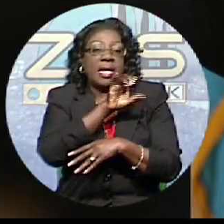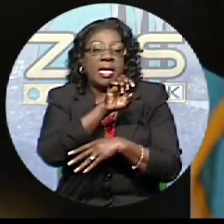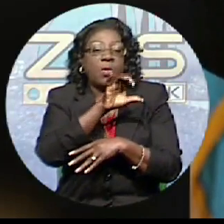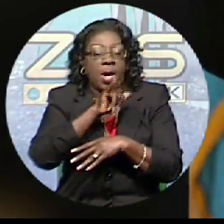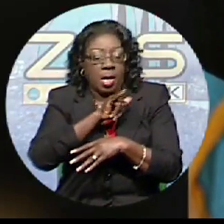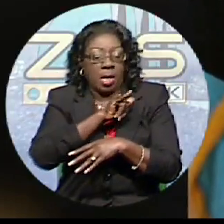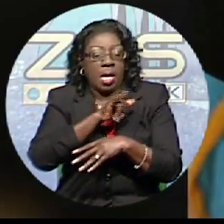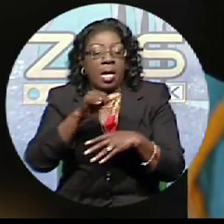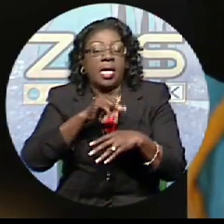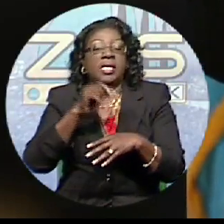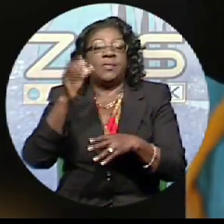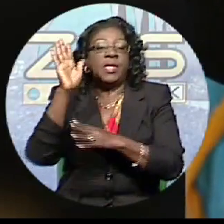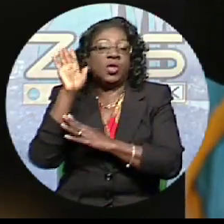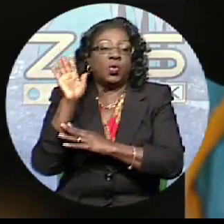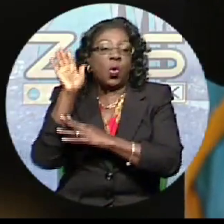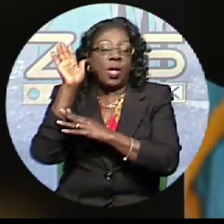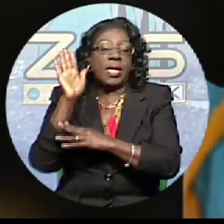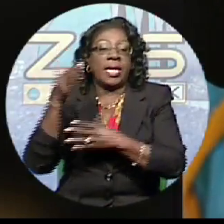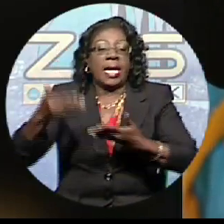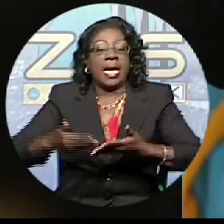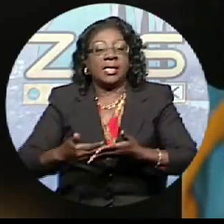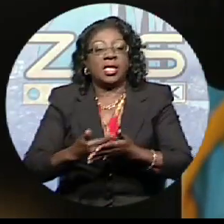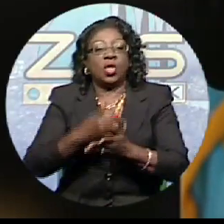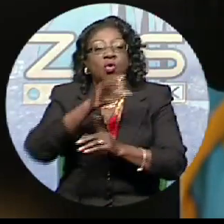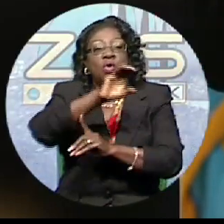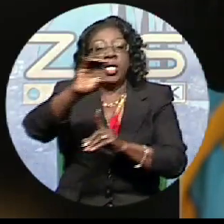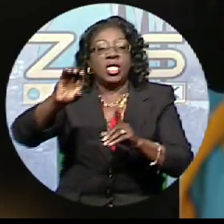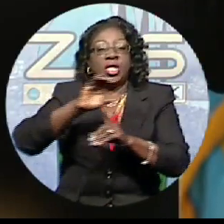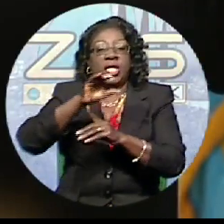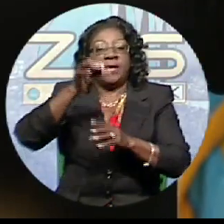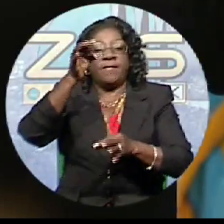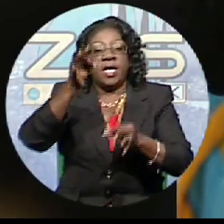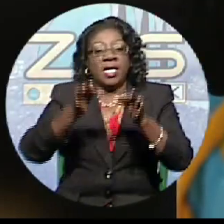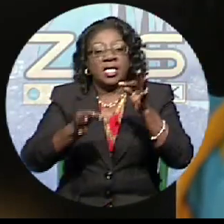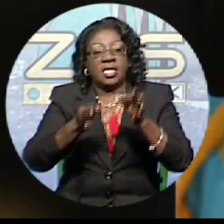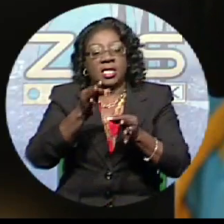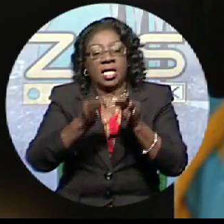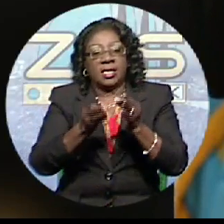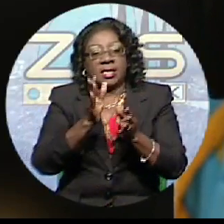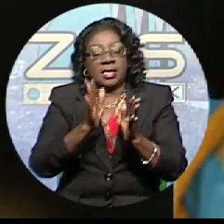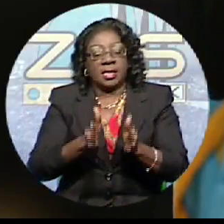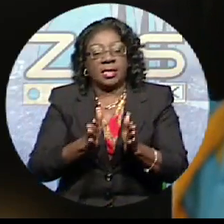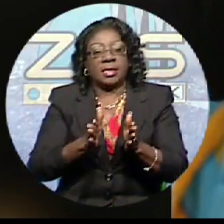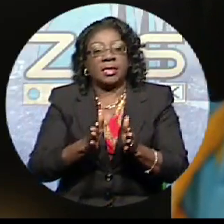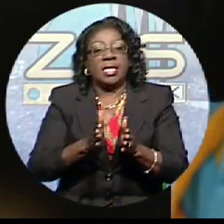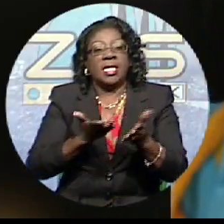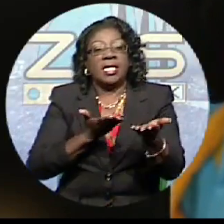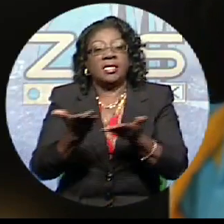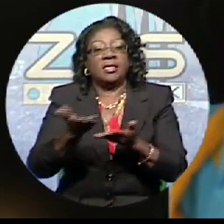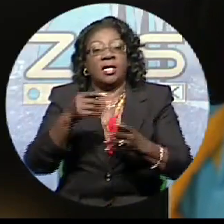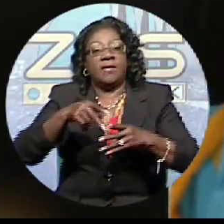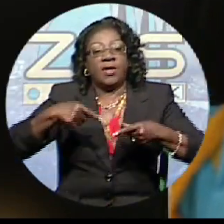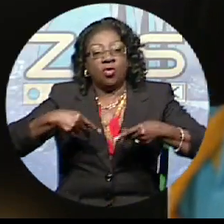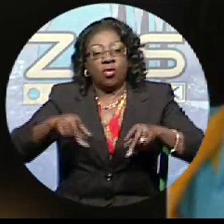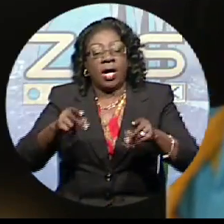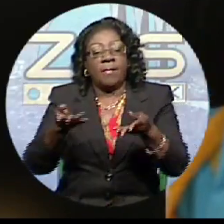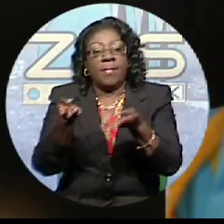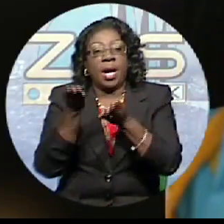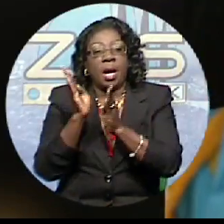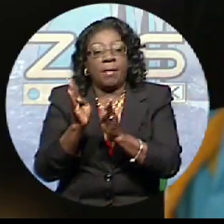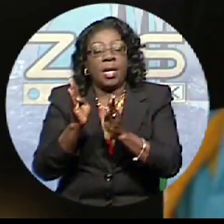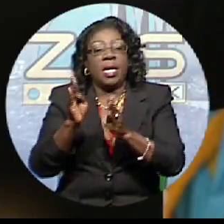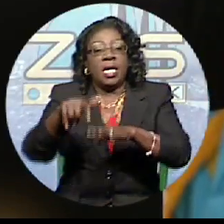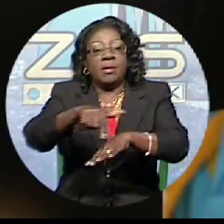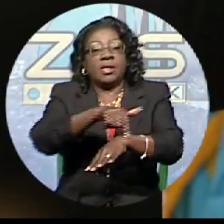had a long legal career after being appointed to the bench in 1992. He served as a senior justice in Grand Bahama, and he was a